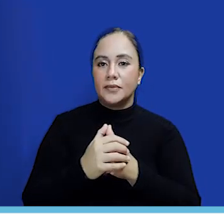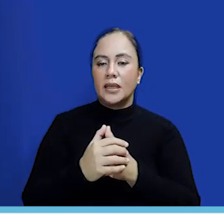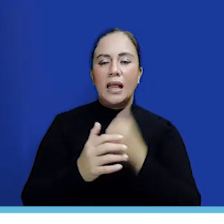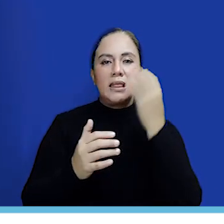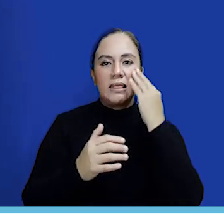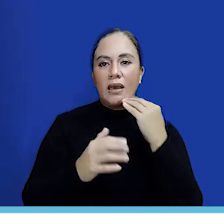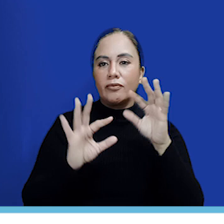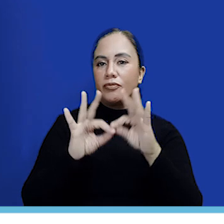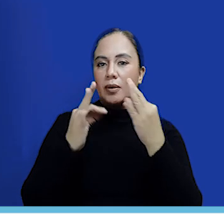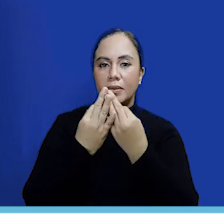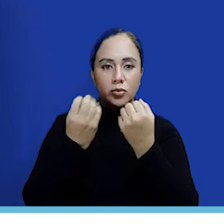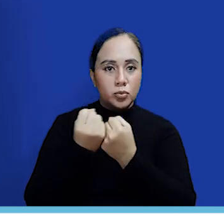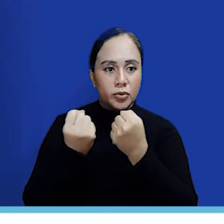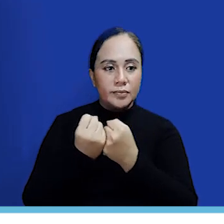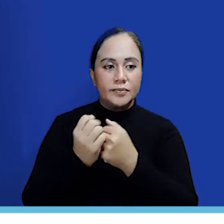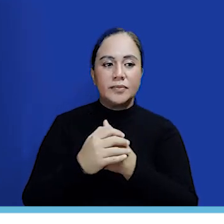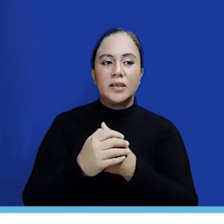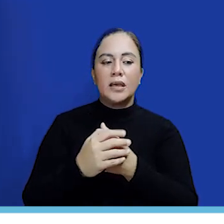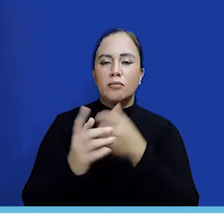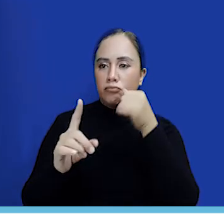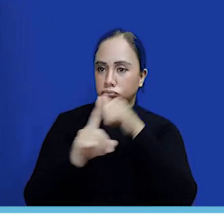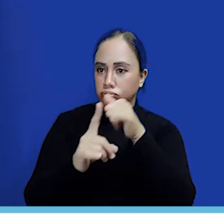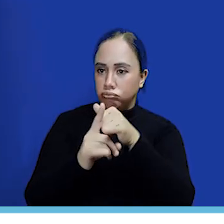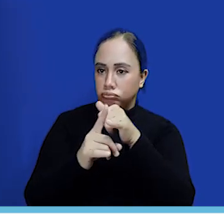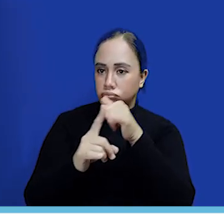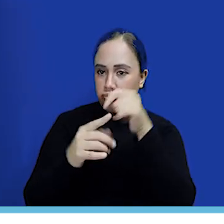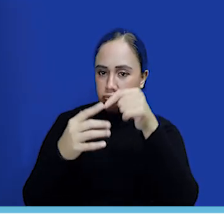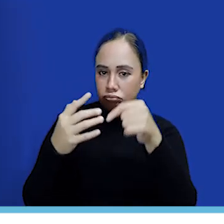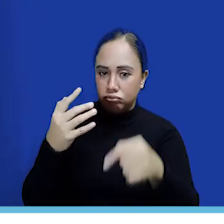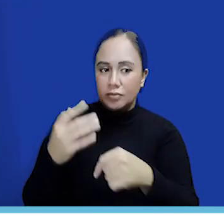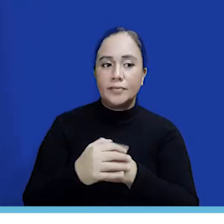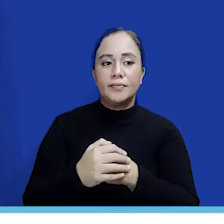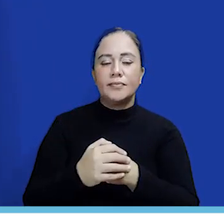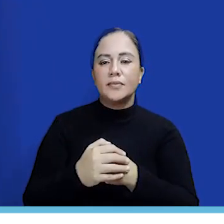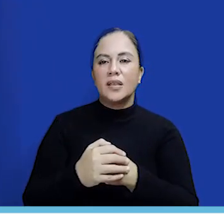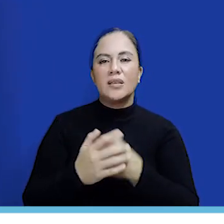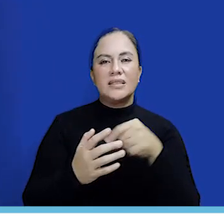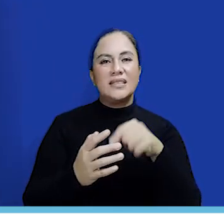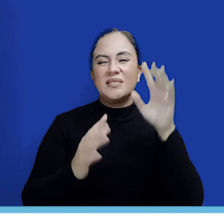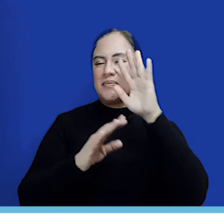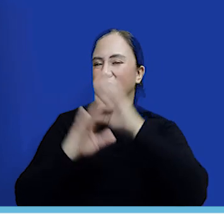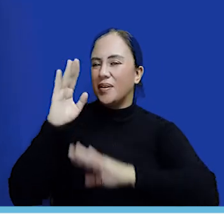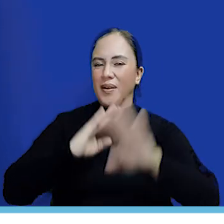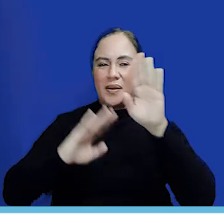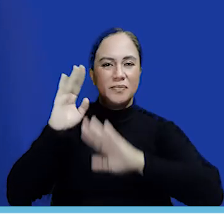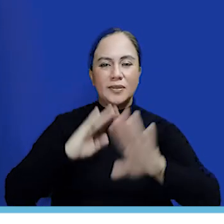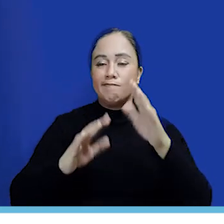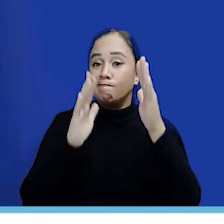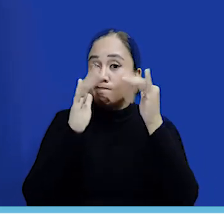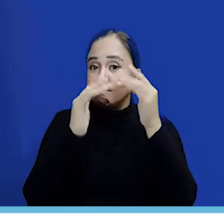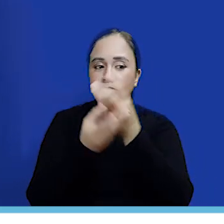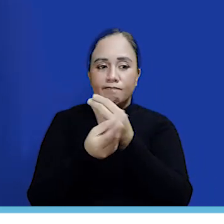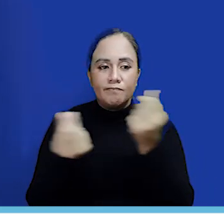disabilities, lack of family support, bullying, among others. This major problem